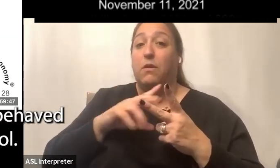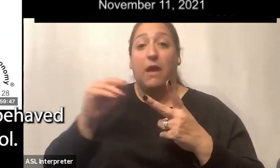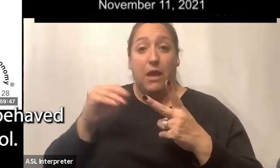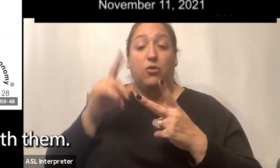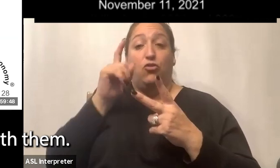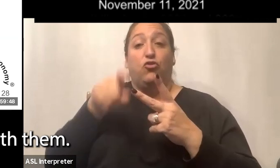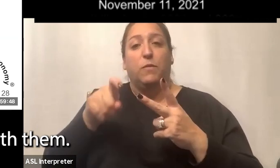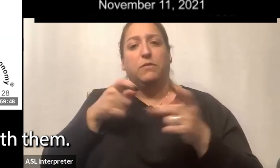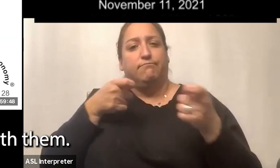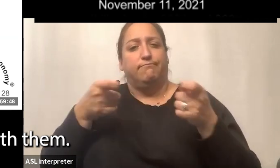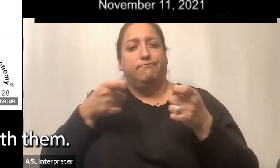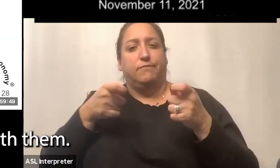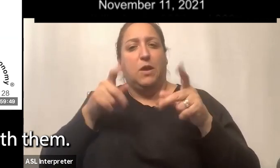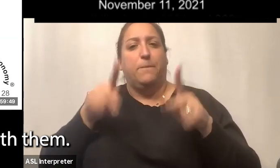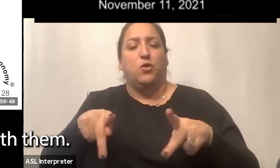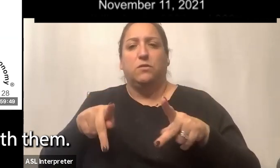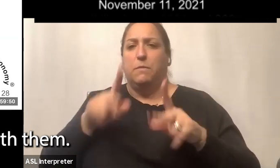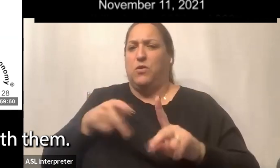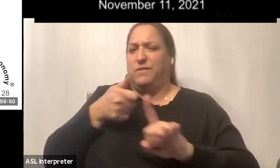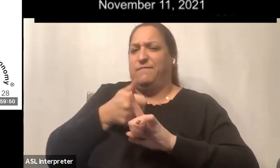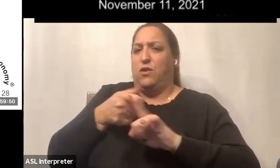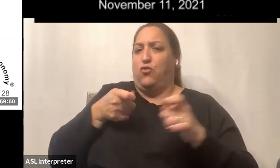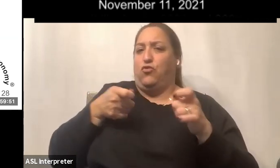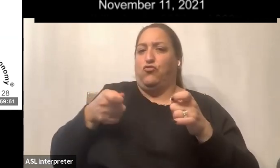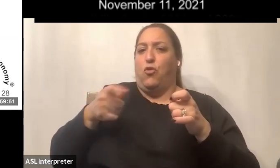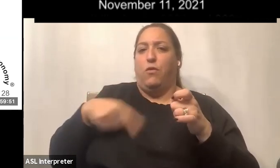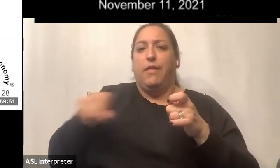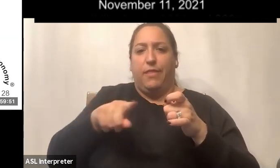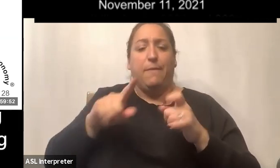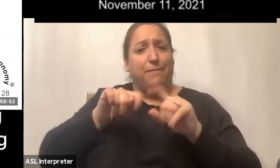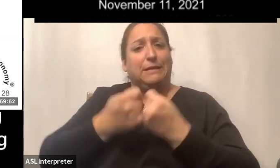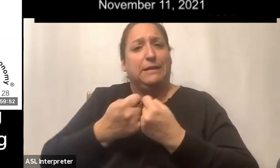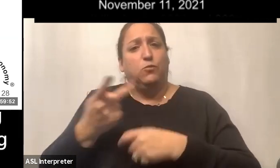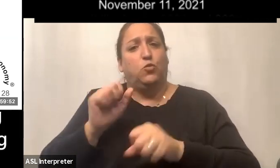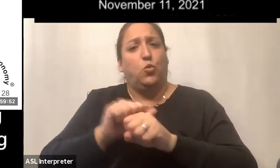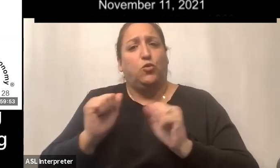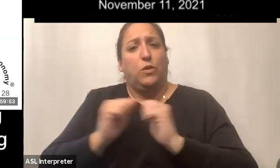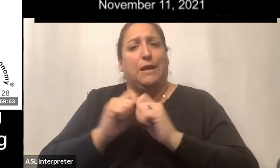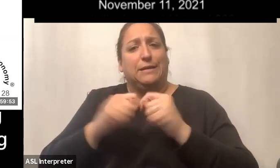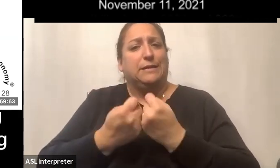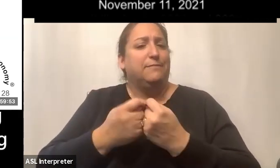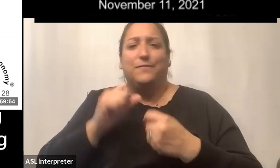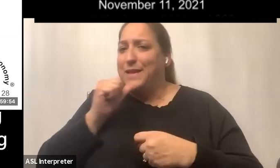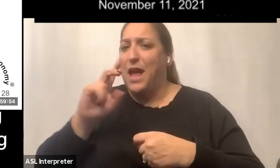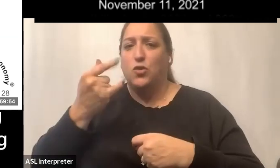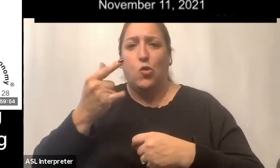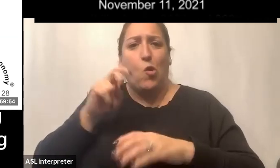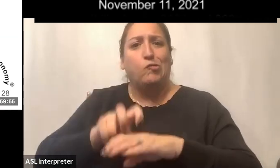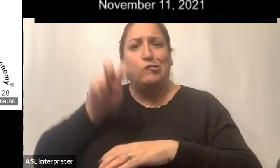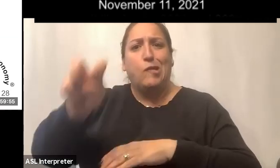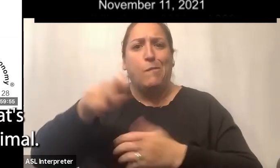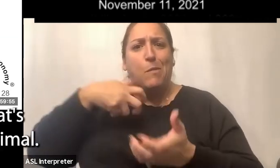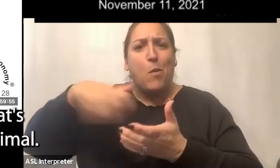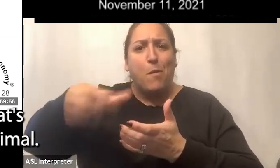in control. The person should be in control with them. They are a team. You should not have a dog jumping up, barking,